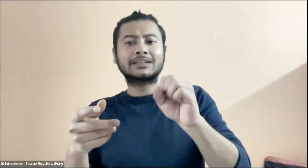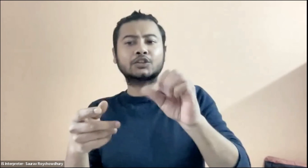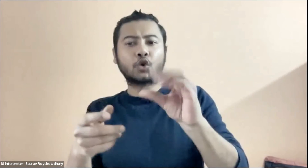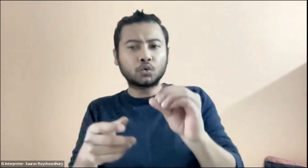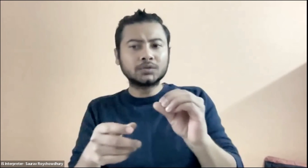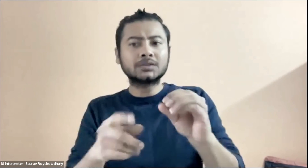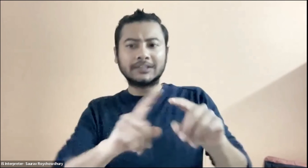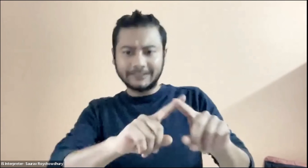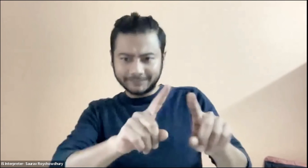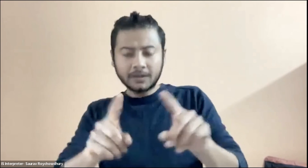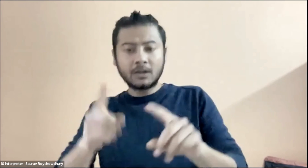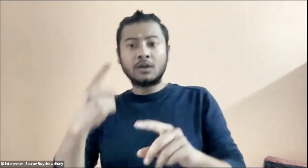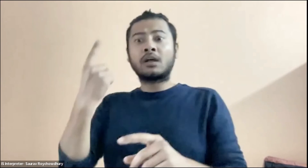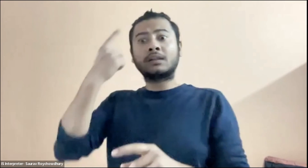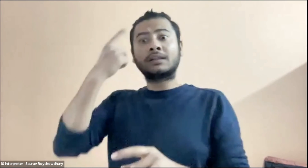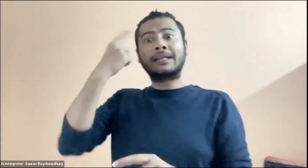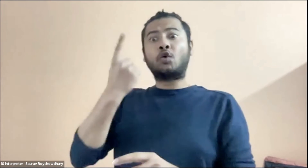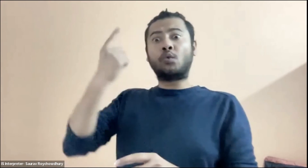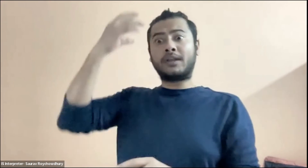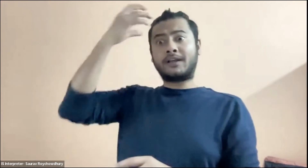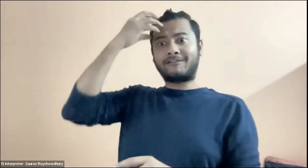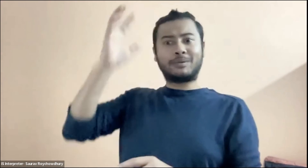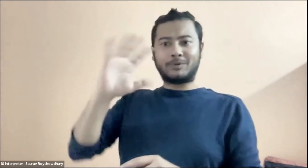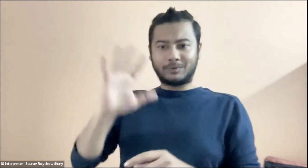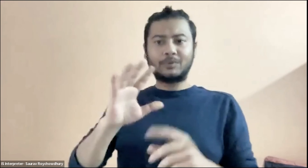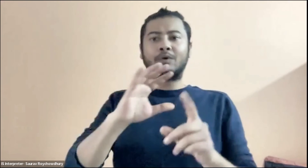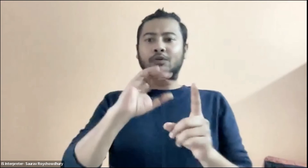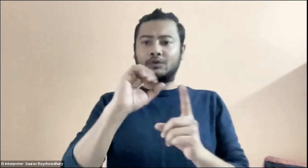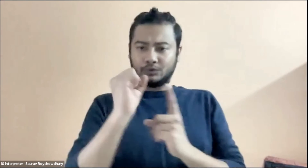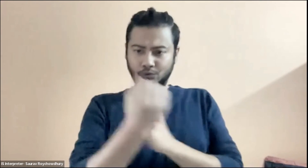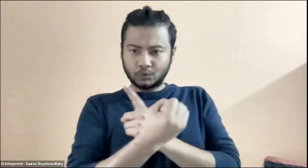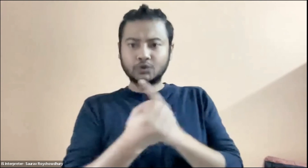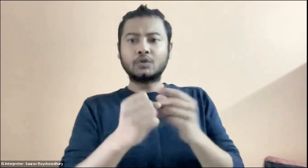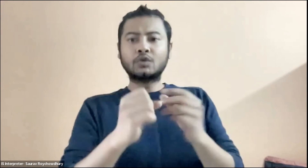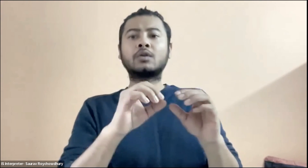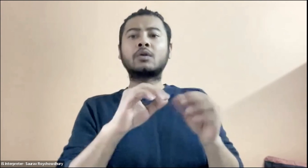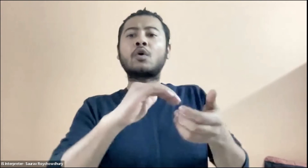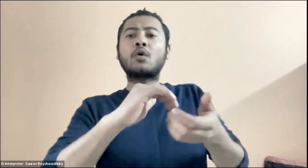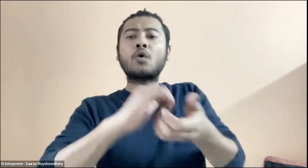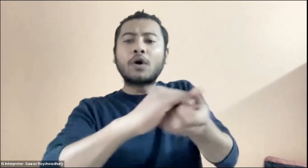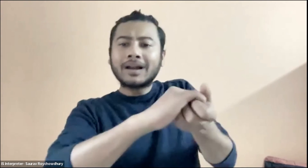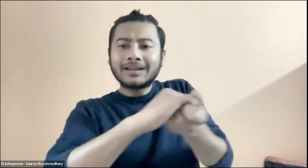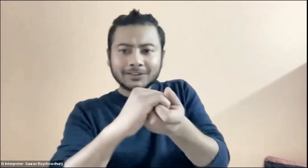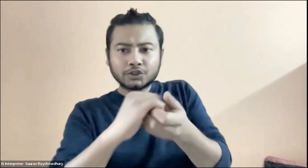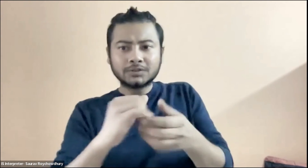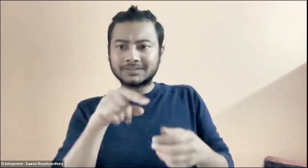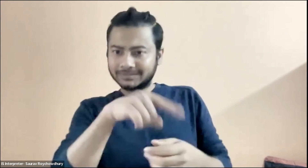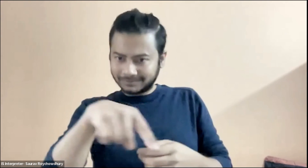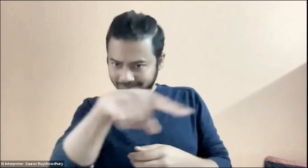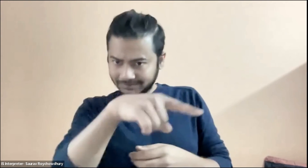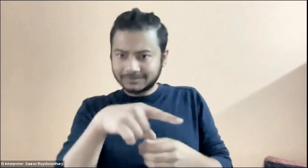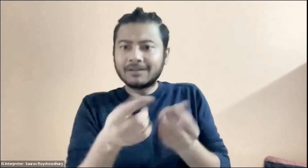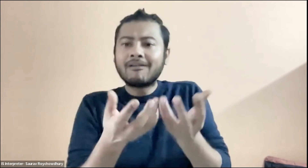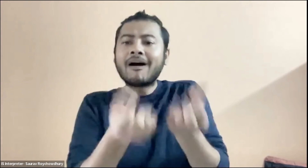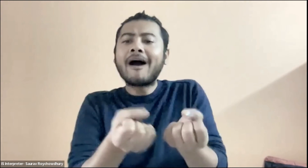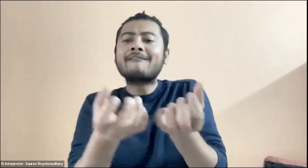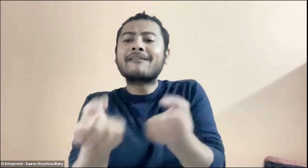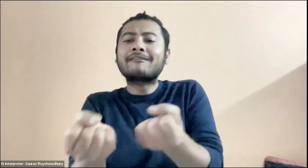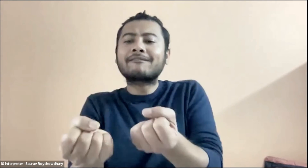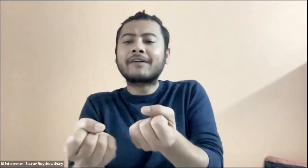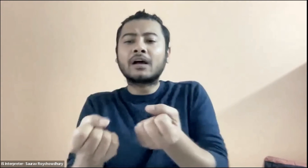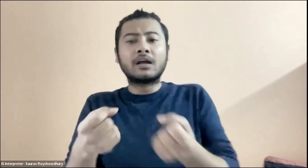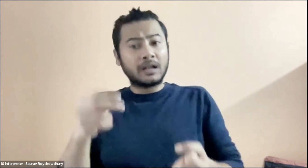certainly, and be nimble about those. And it takes maybe different kinds of groups and formations to do that.